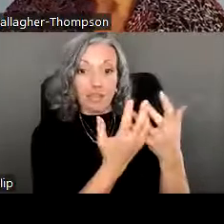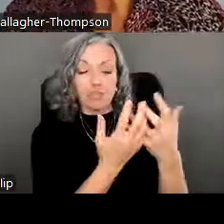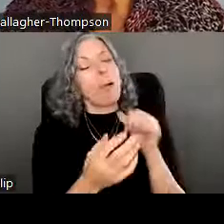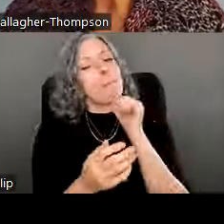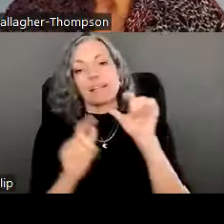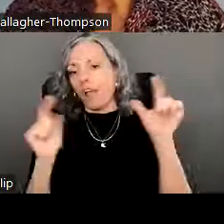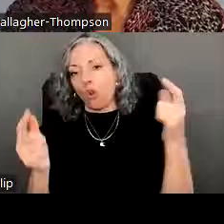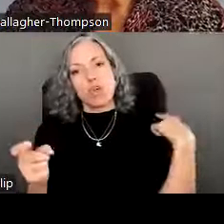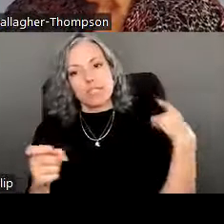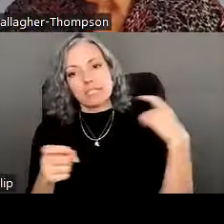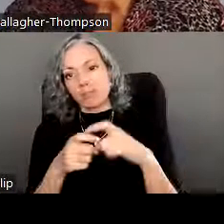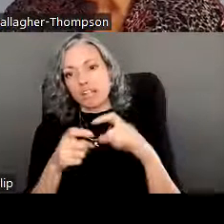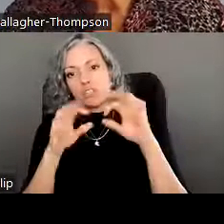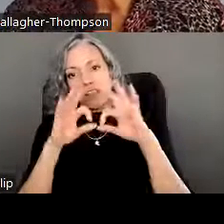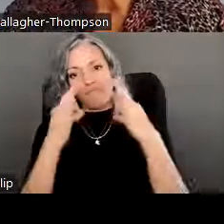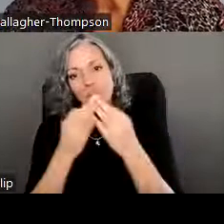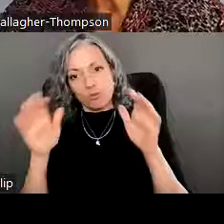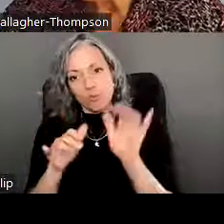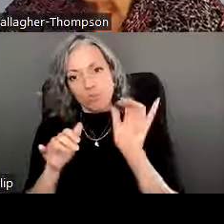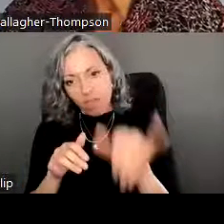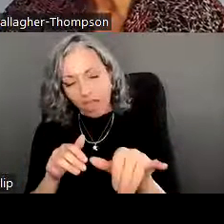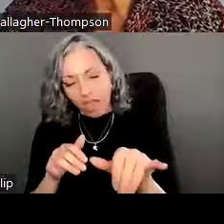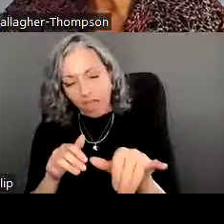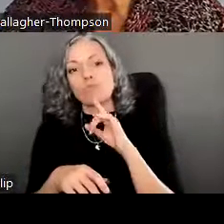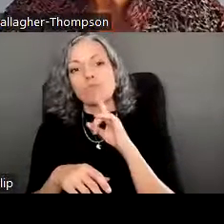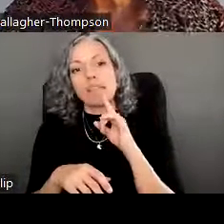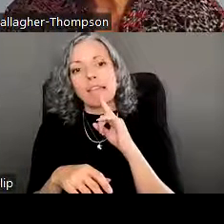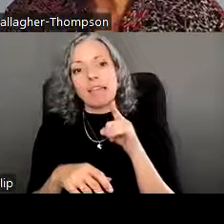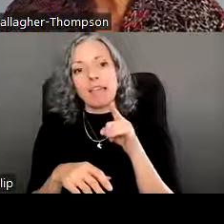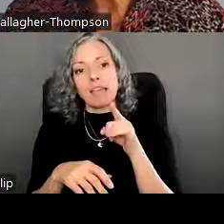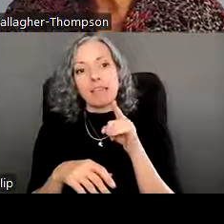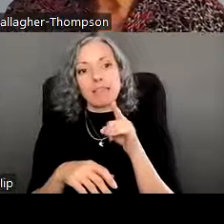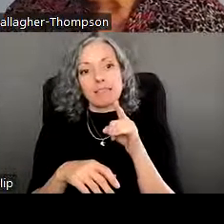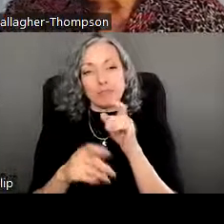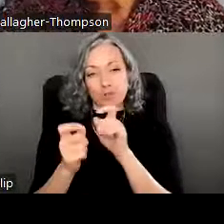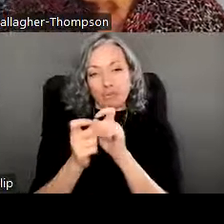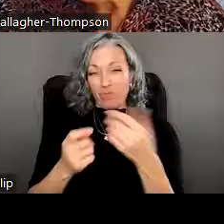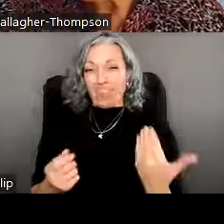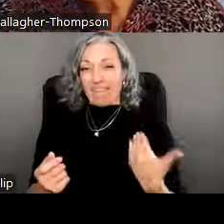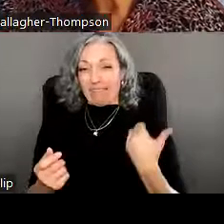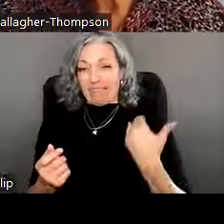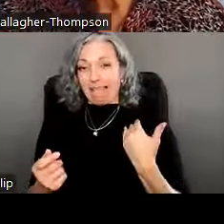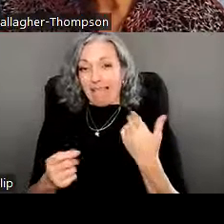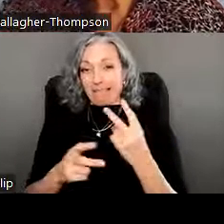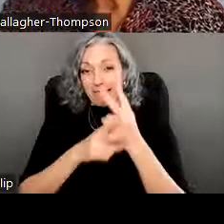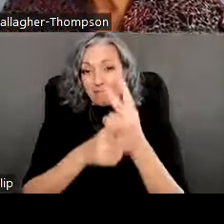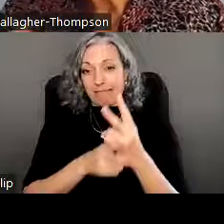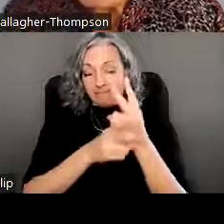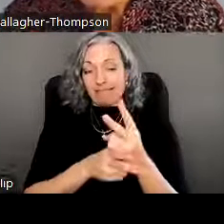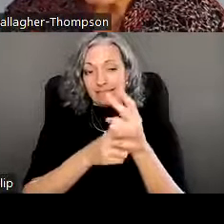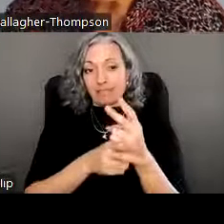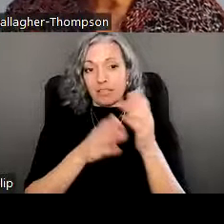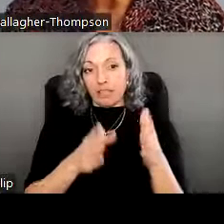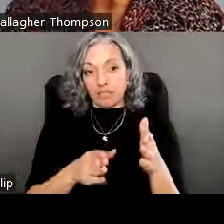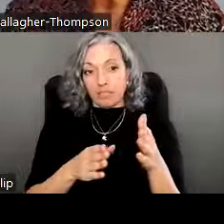do that. So the greater the level of acculturation of the members, particularly the younger caregivers, the